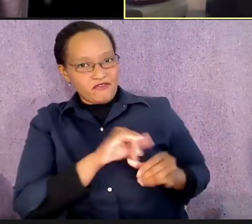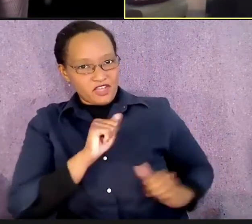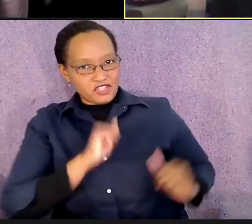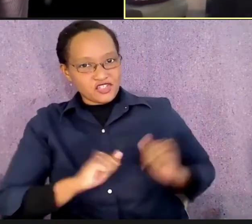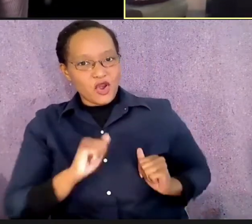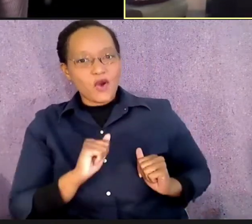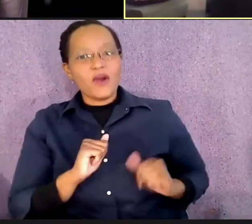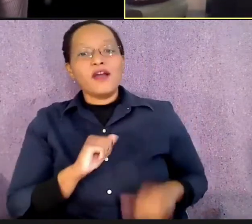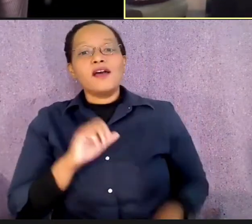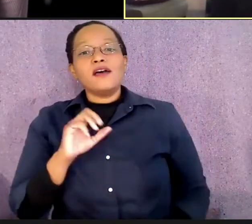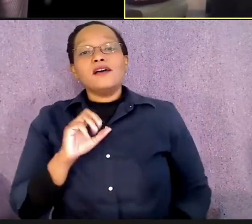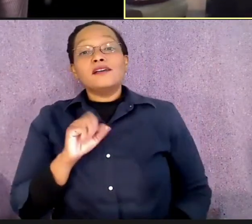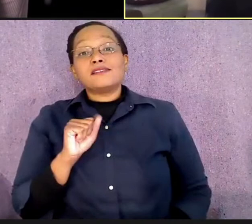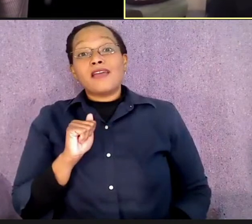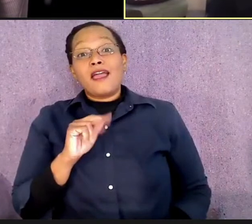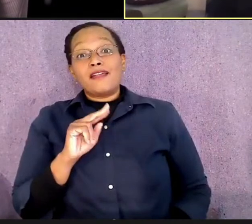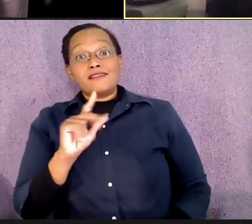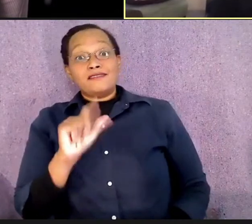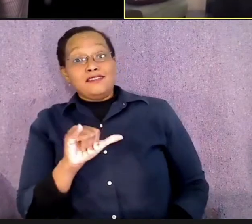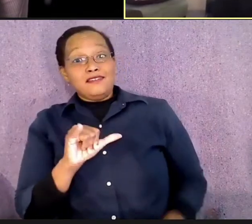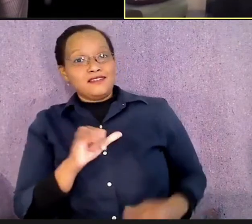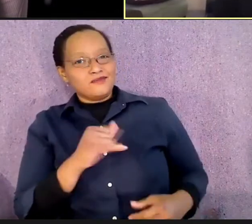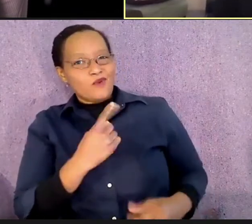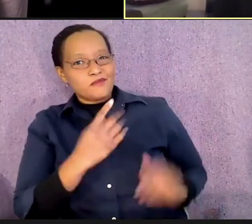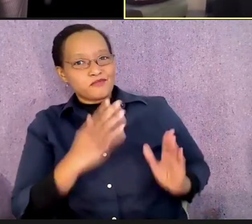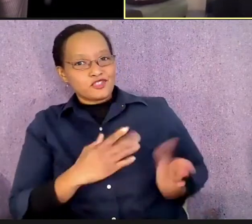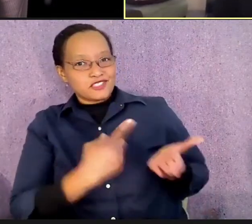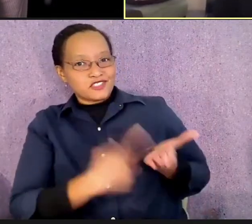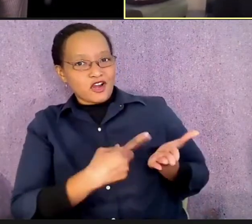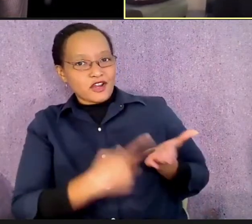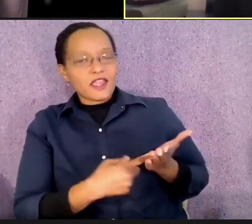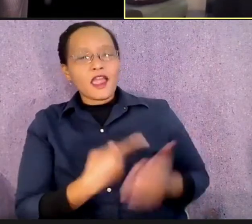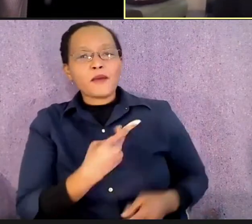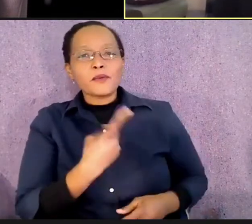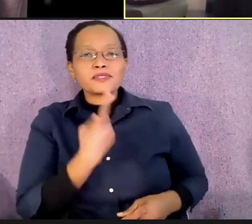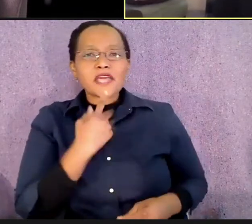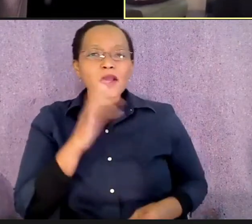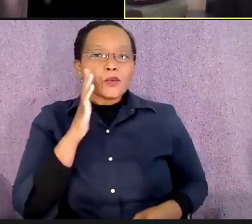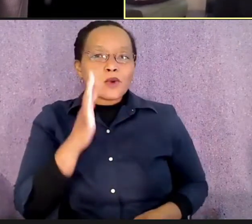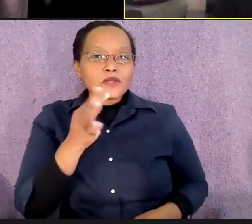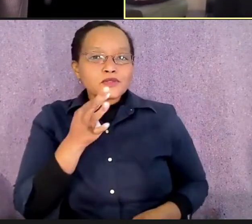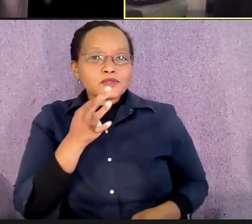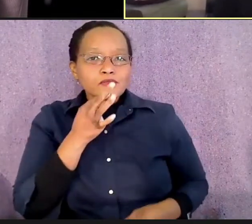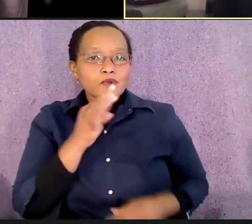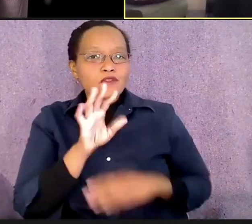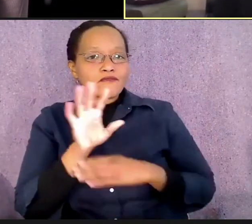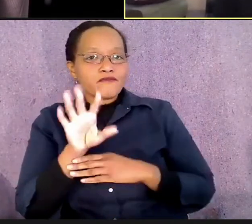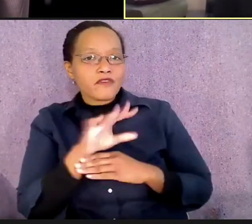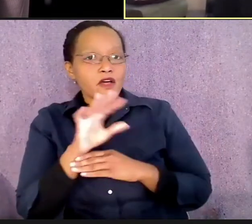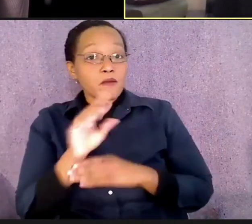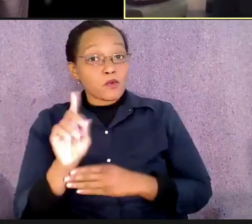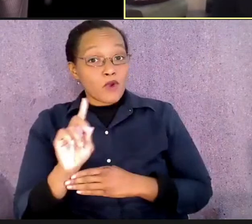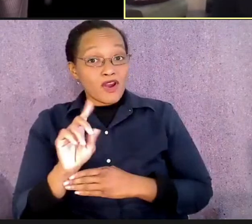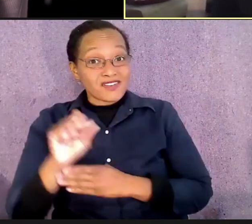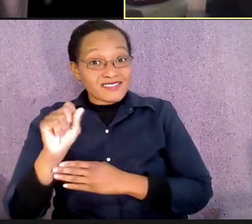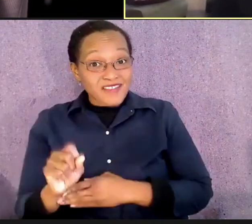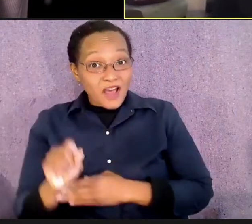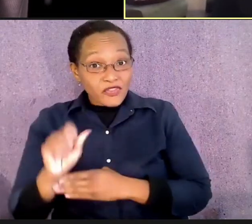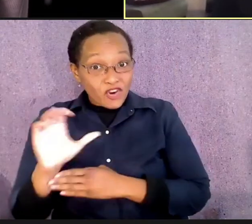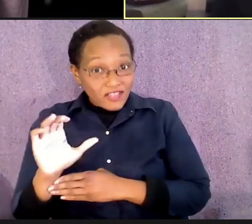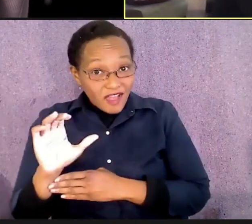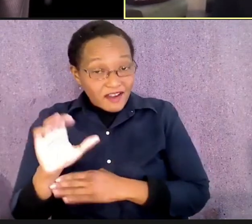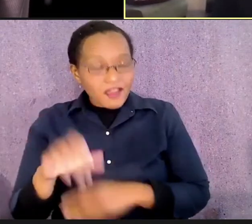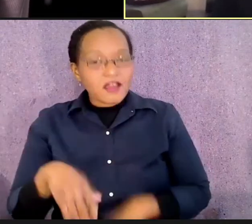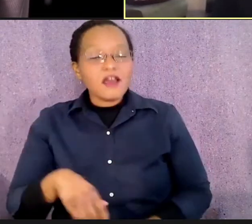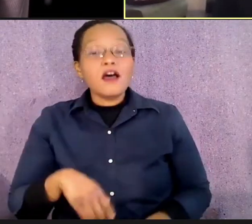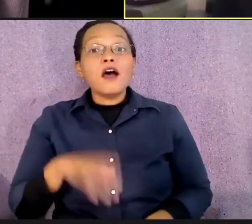Sandy. And we were talking about how we are filming in a couple weeks in South Carolina, and the COVID numbers are going up all around the country,